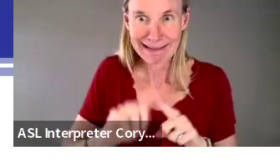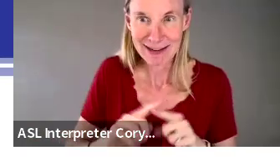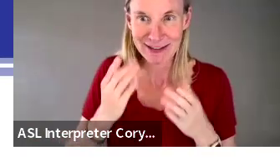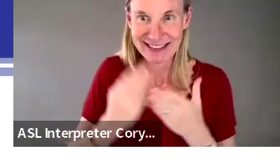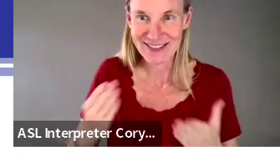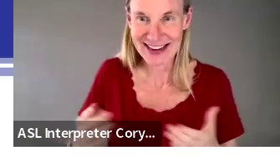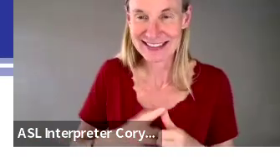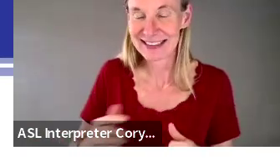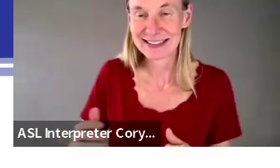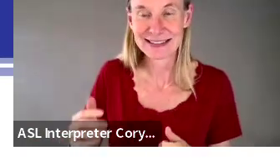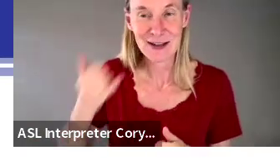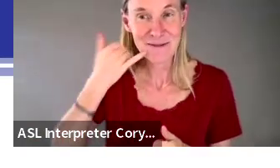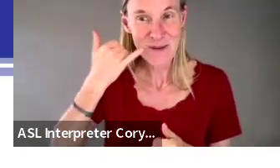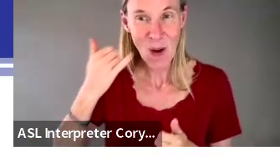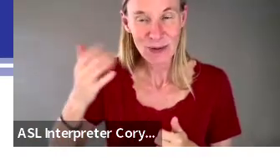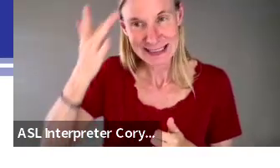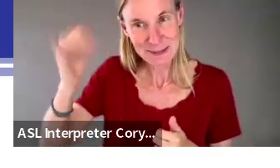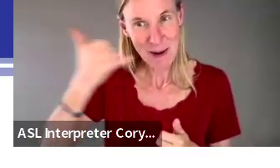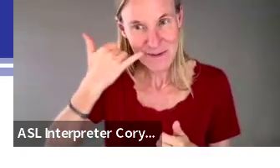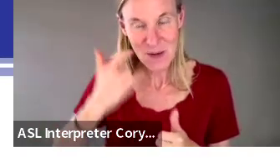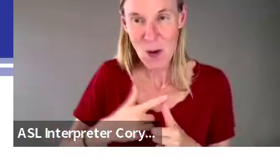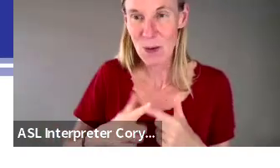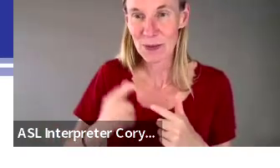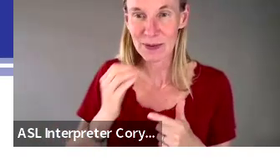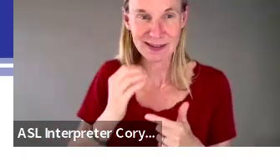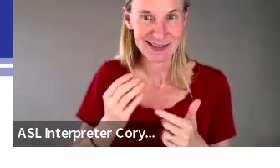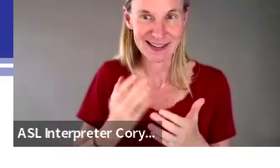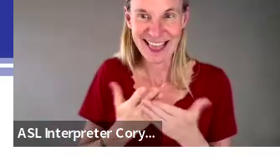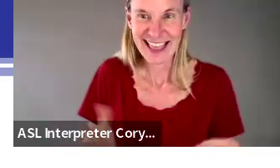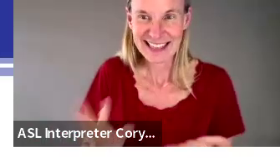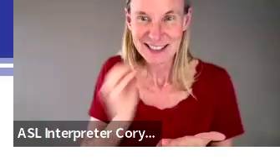smartphones, household appliances, TVs.